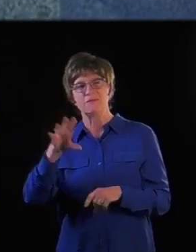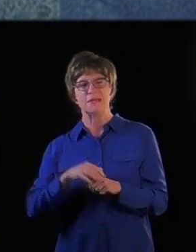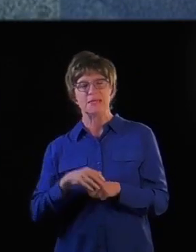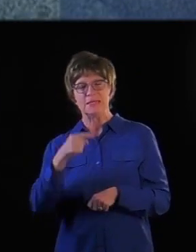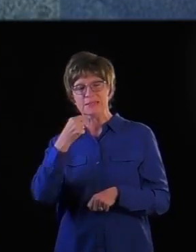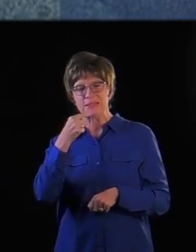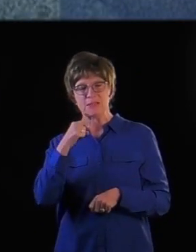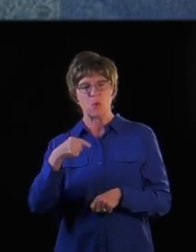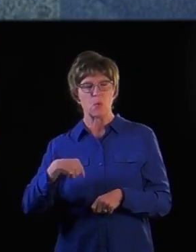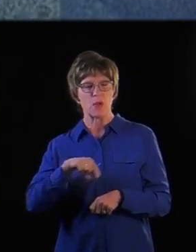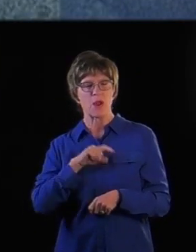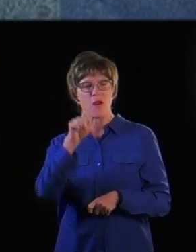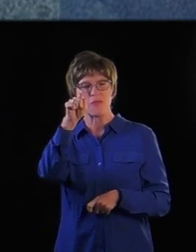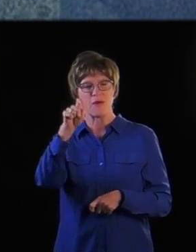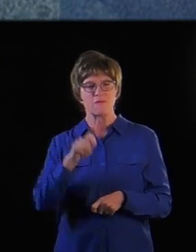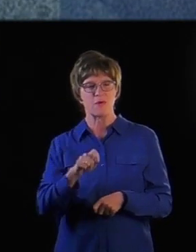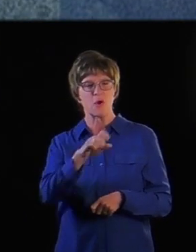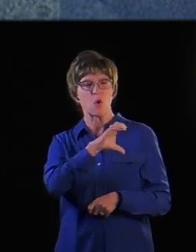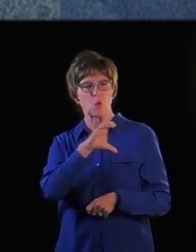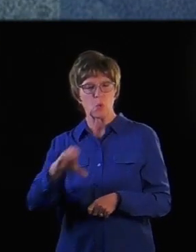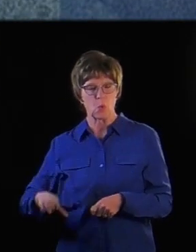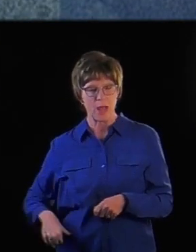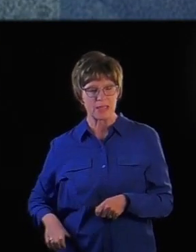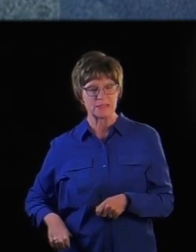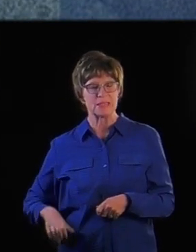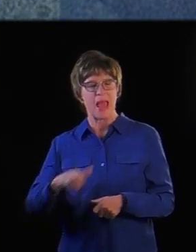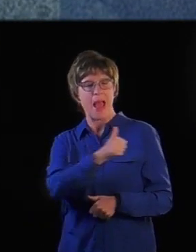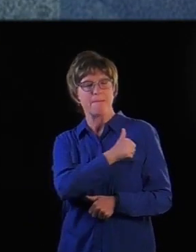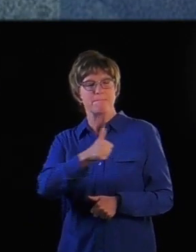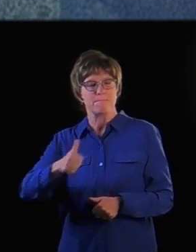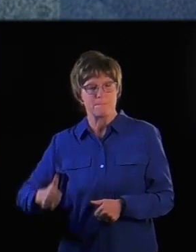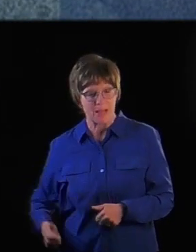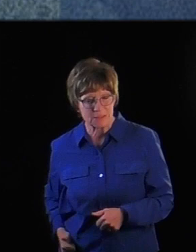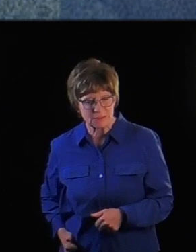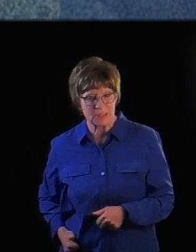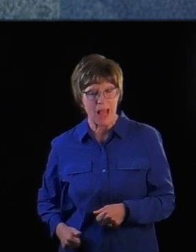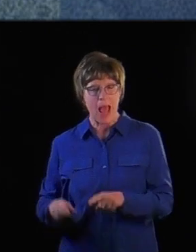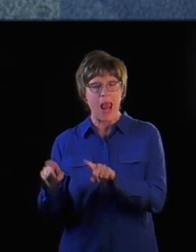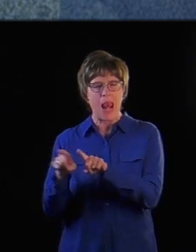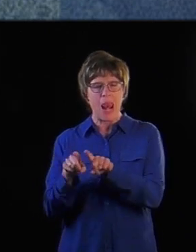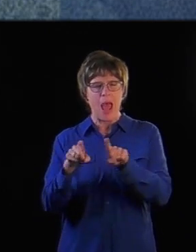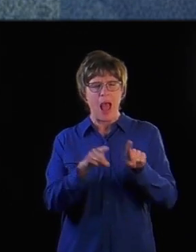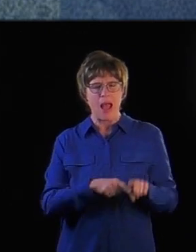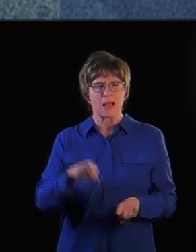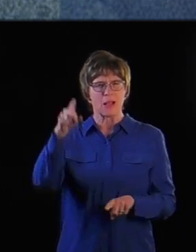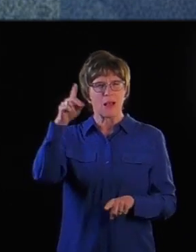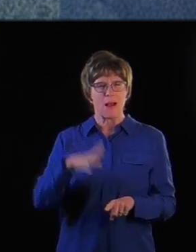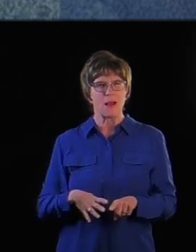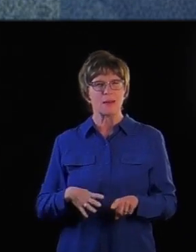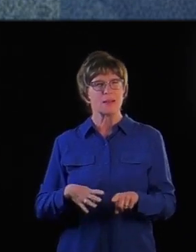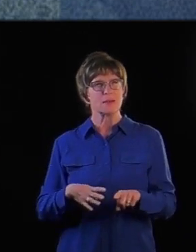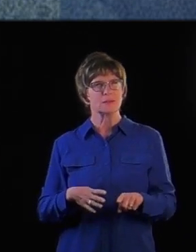it says, we are therefore Christ's ambassador, as though God were making his appeal through